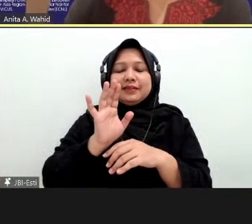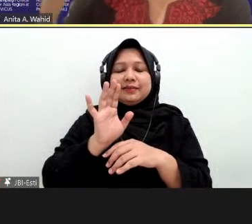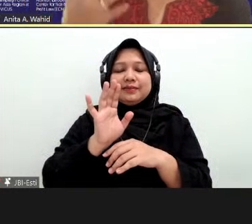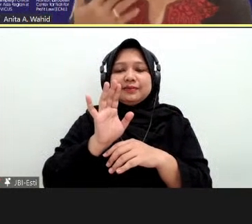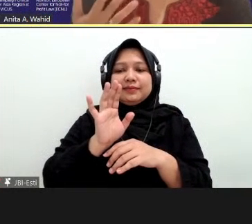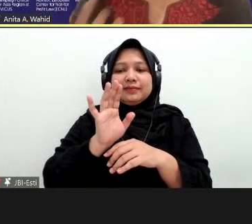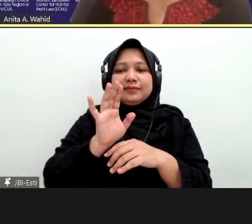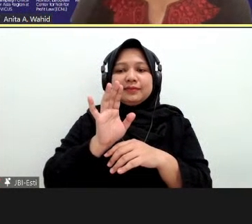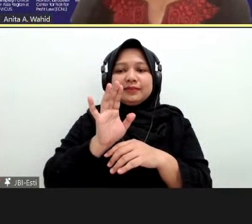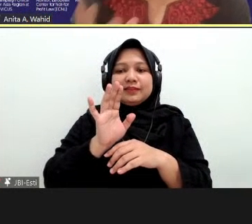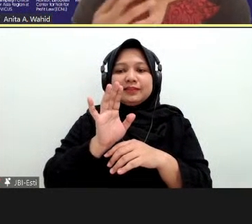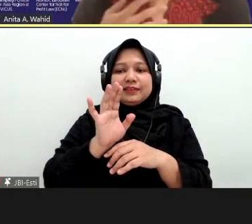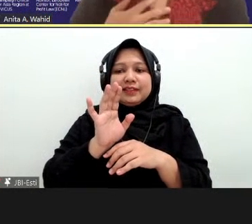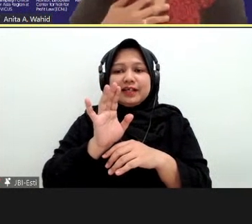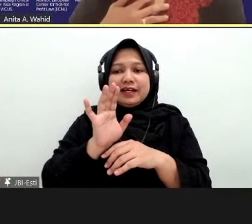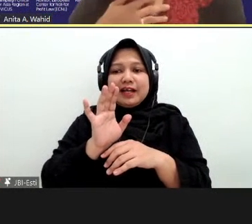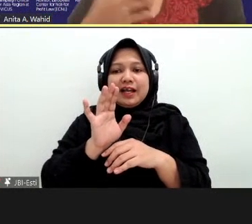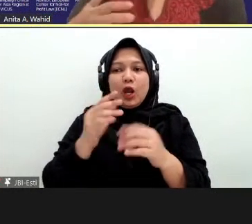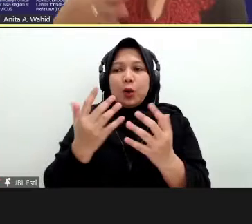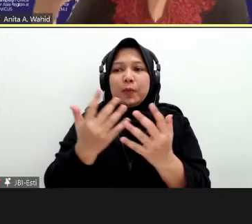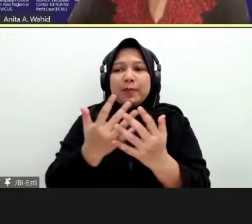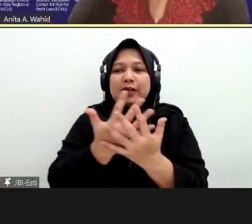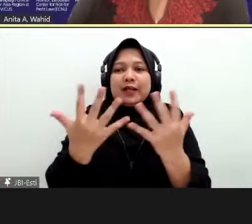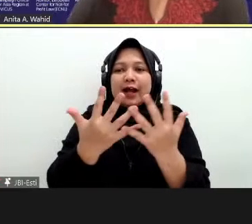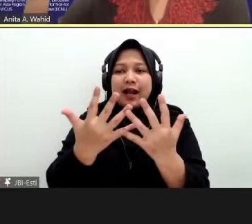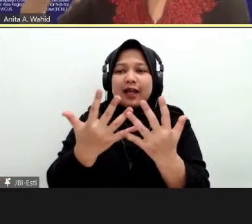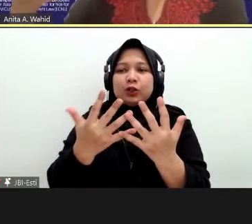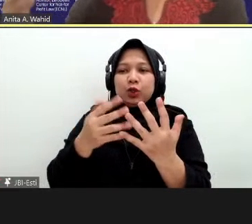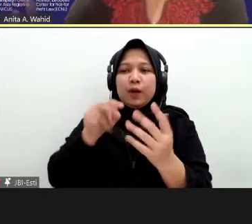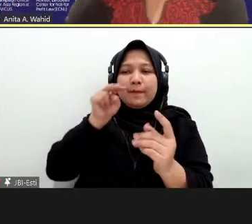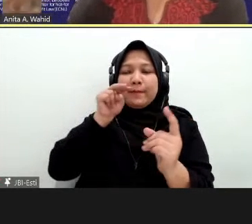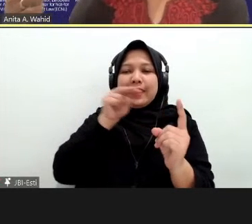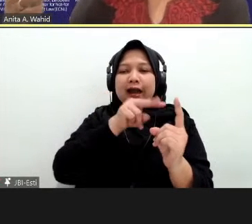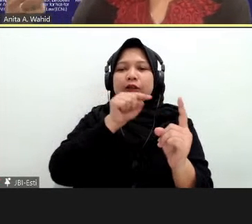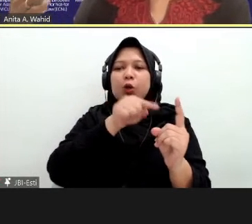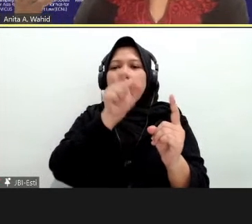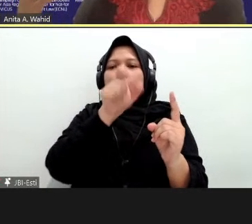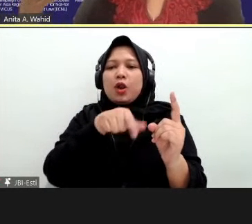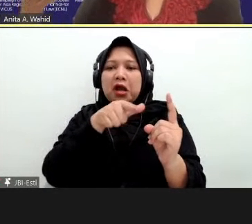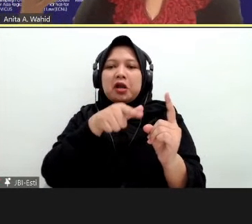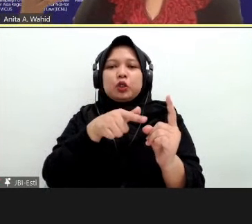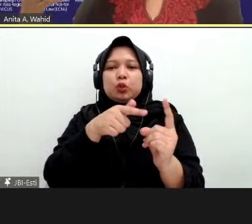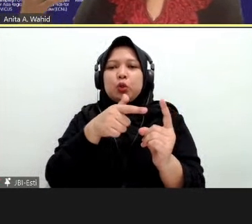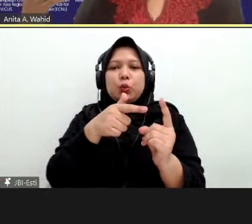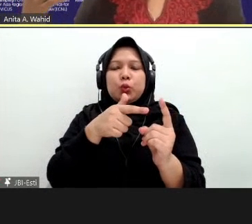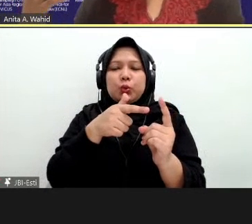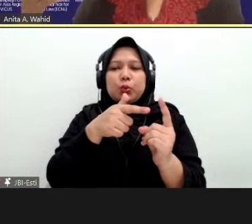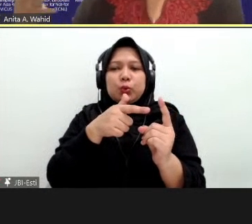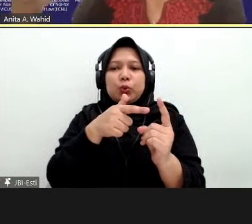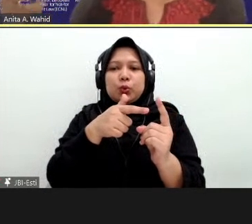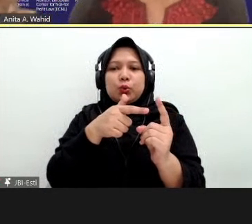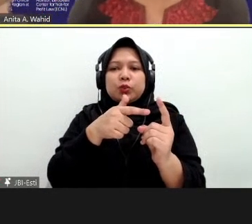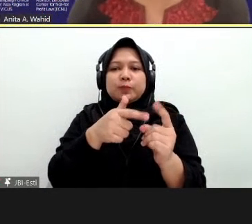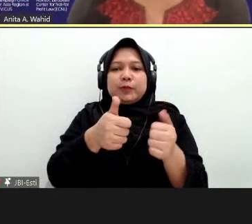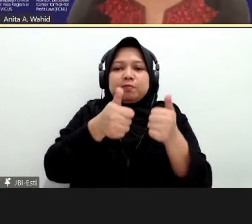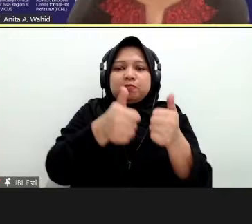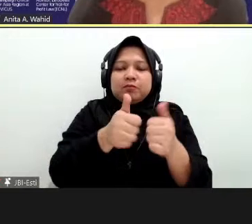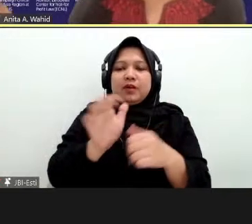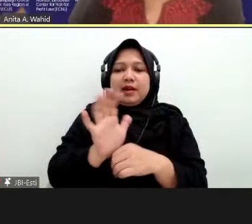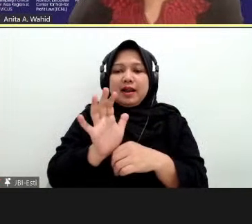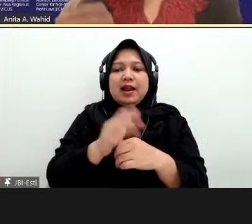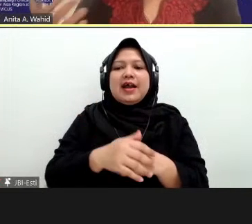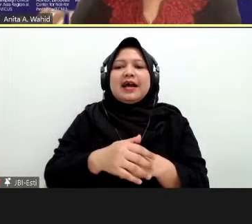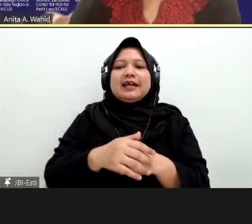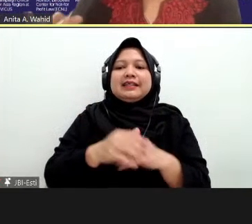mindset or perspective, they are uncredible people or personal. But again,